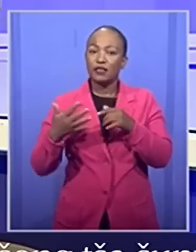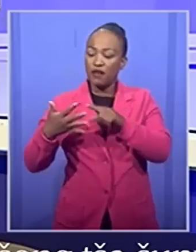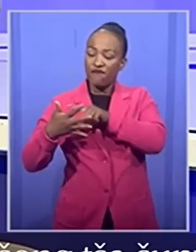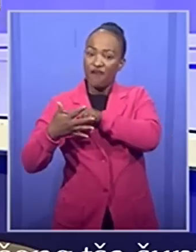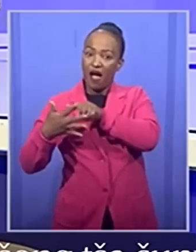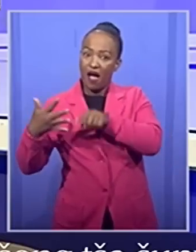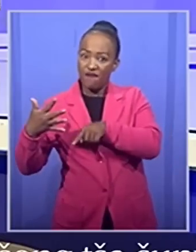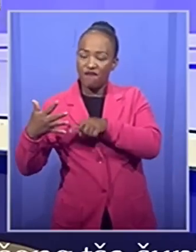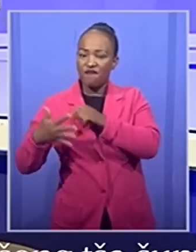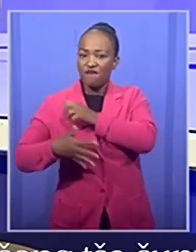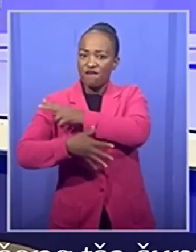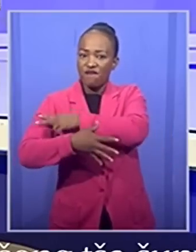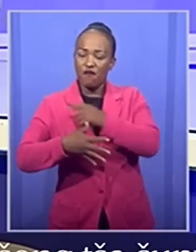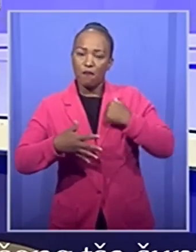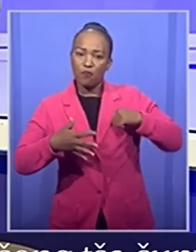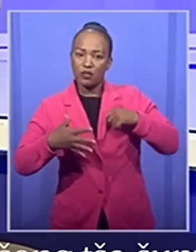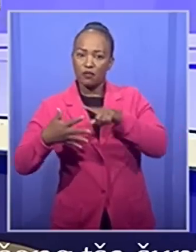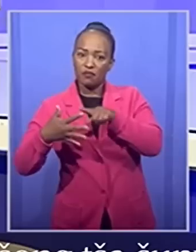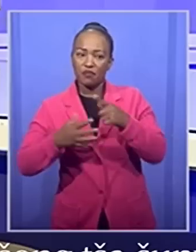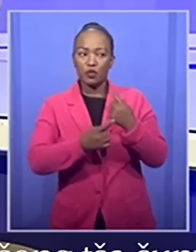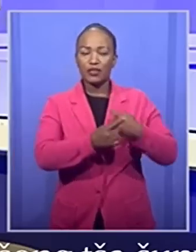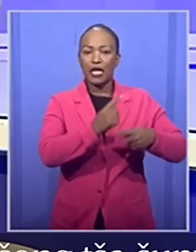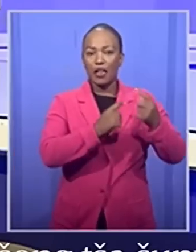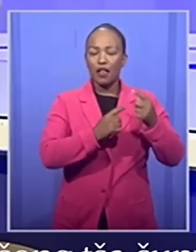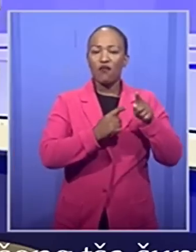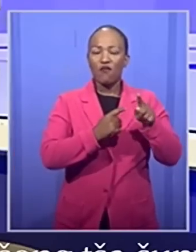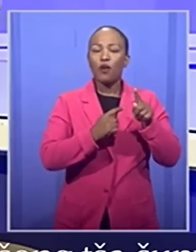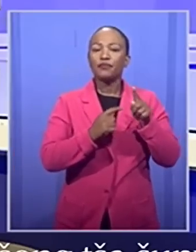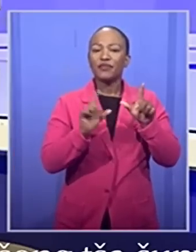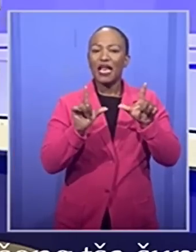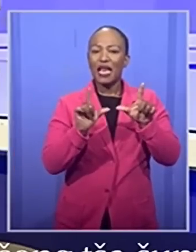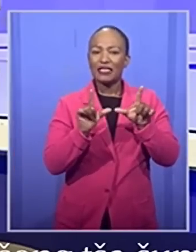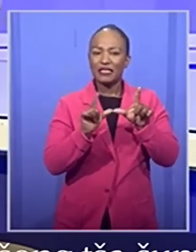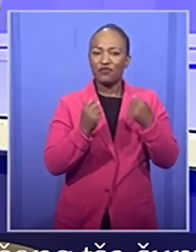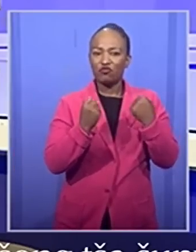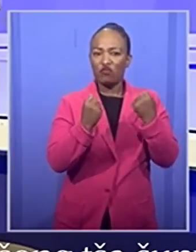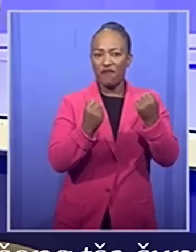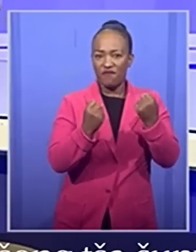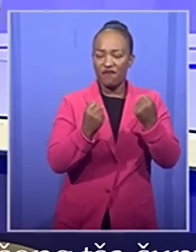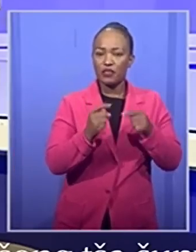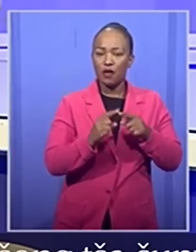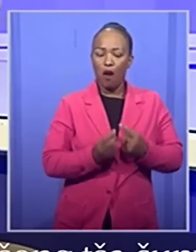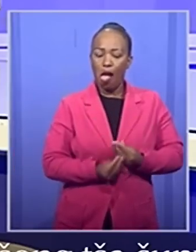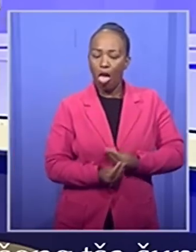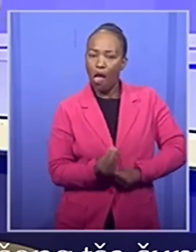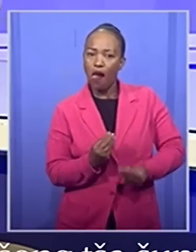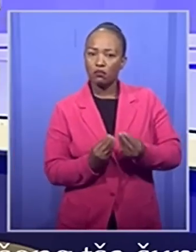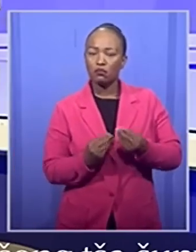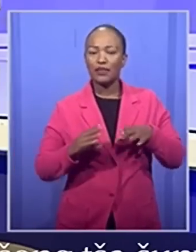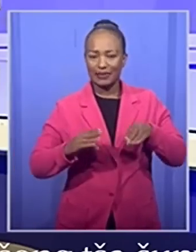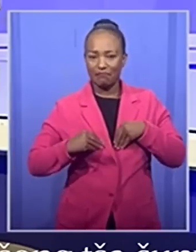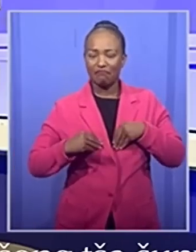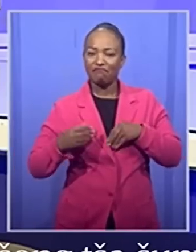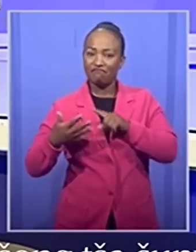ba swerwe ka go rekišetša batho mangwalo a go otlela le go amogela šunya. Bahlankedi bao ba swerwe nakong ya ge ba